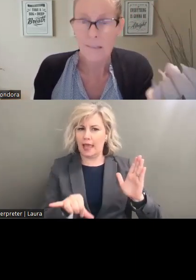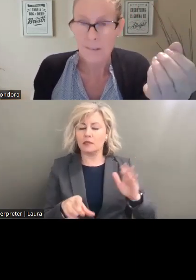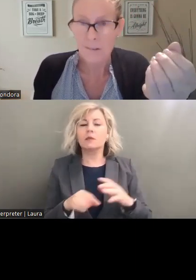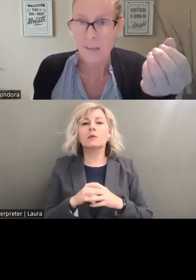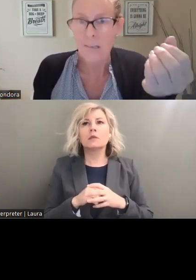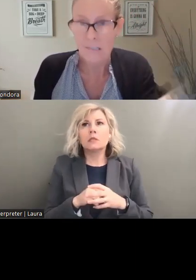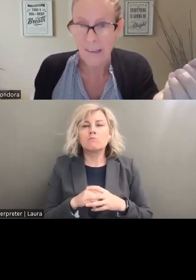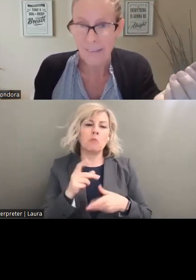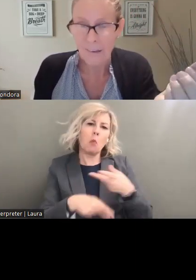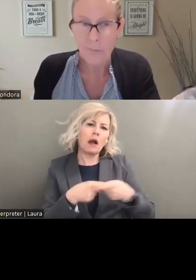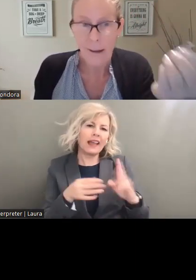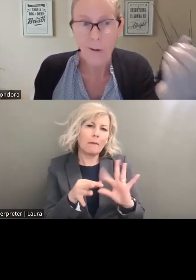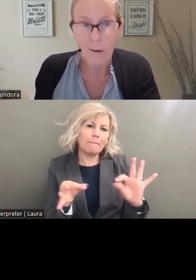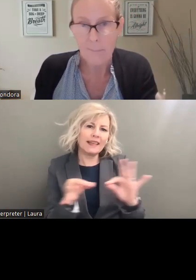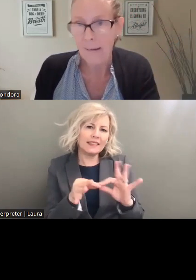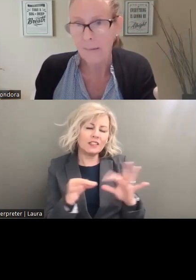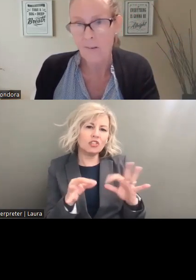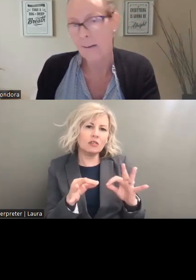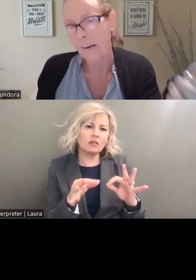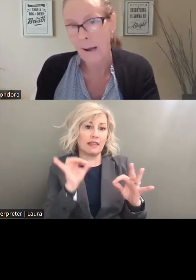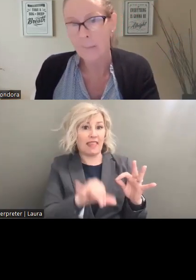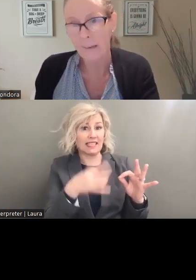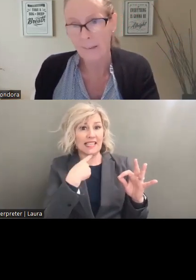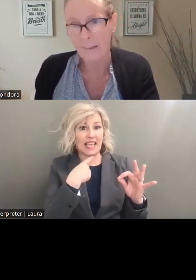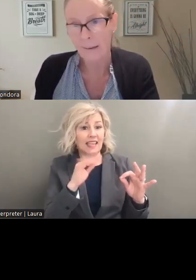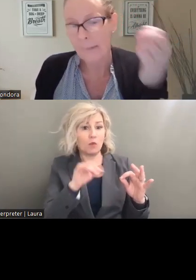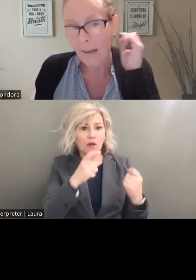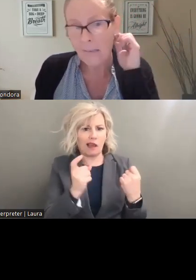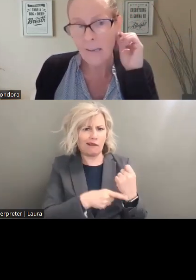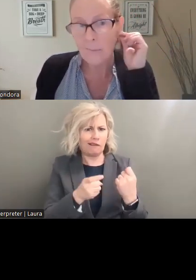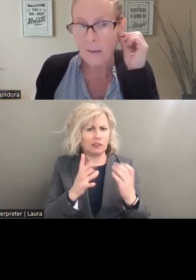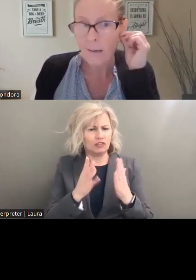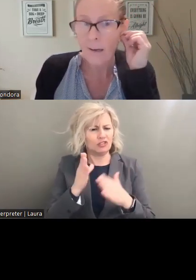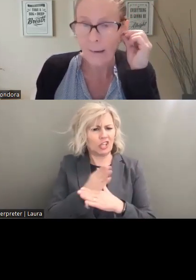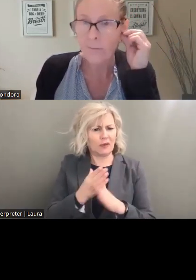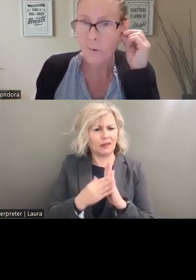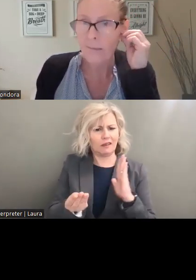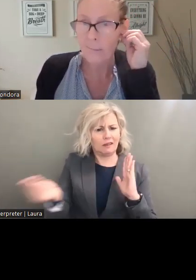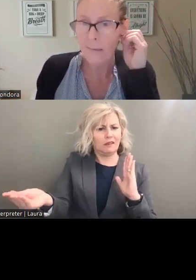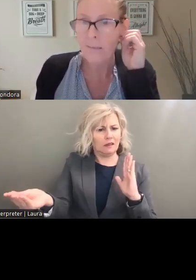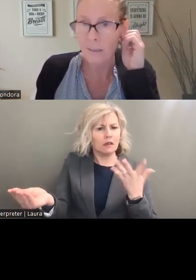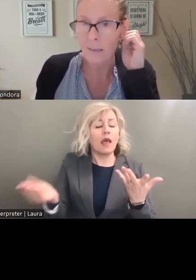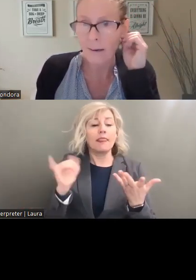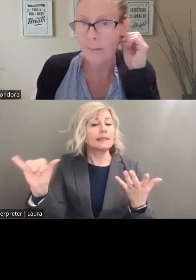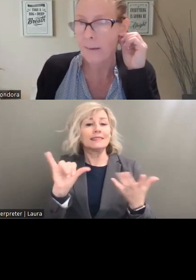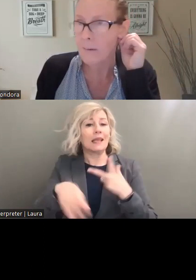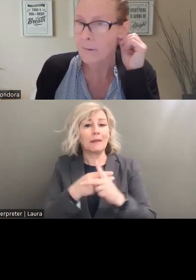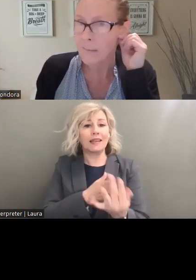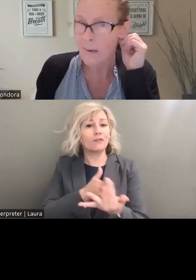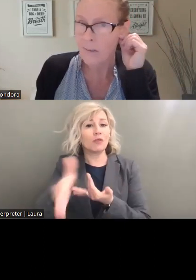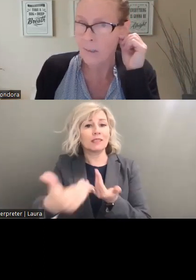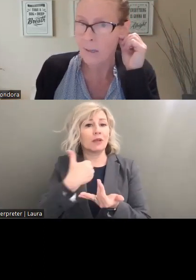of a message does it send if we're not automatically sharing a copy, right? And that same kind of transparency